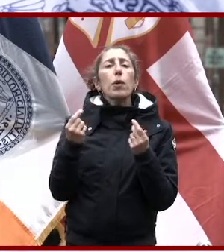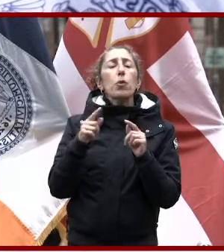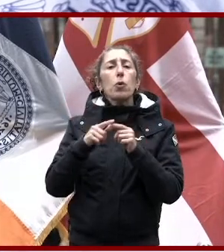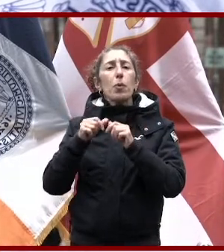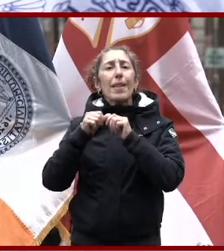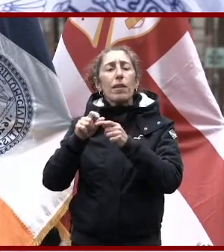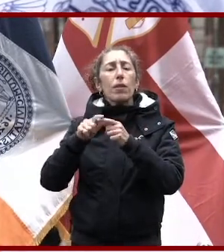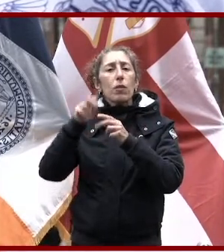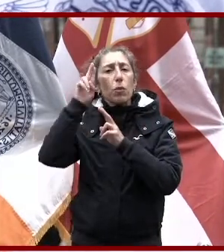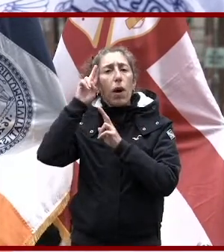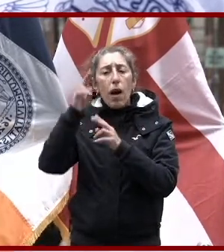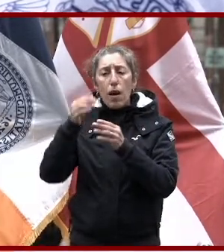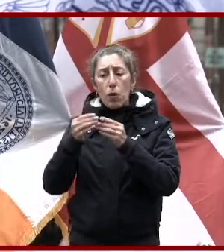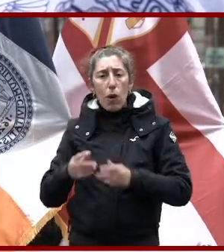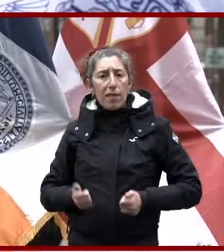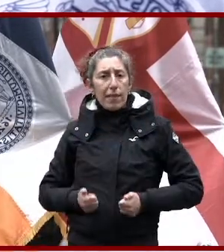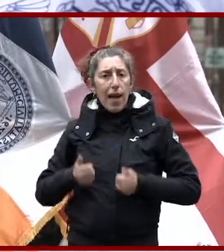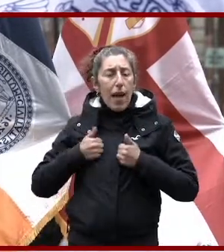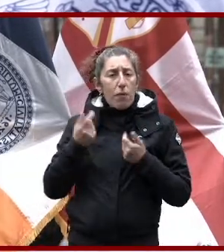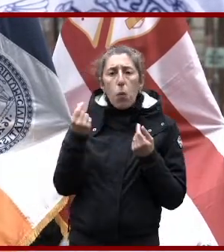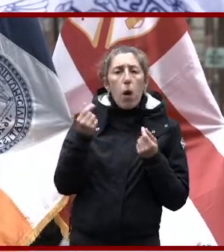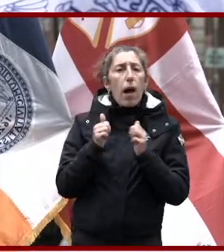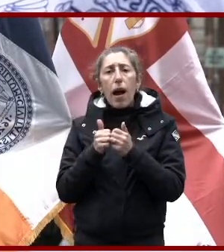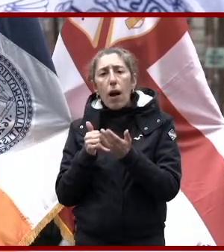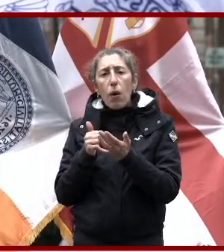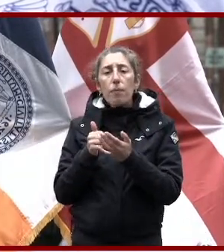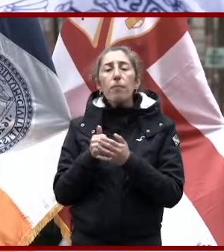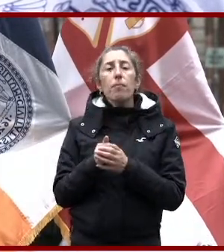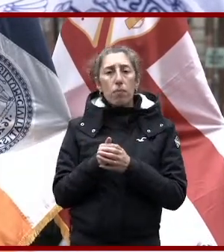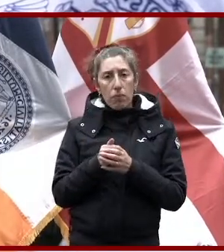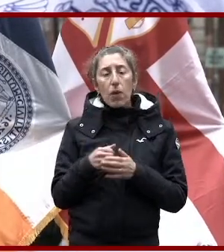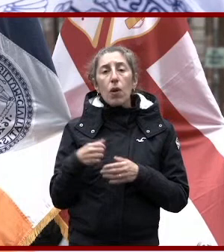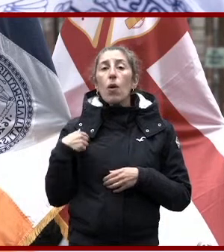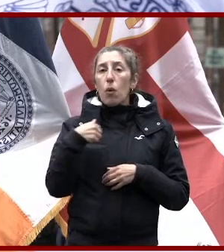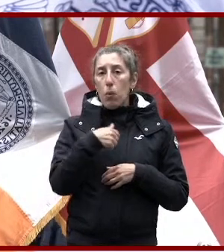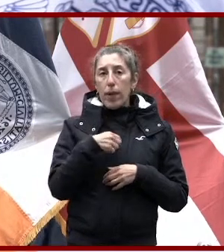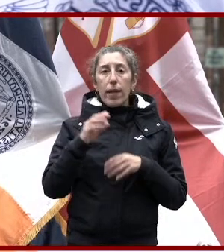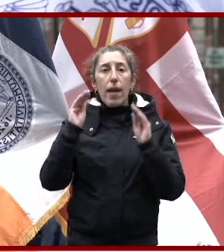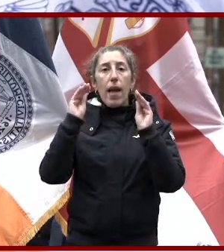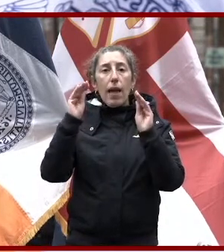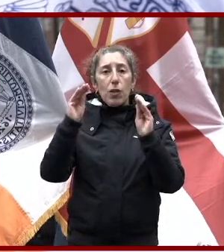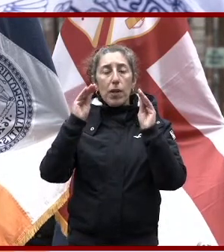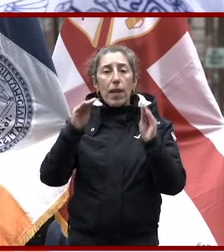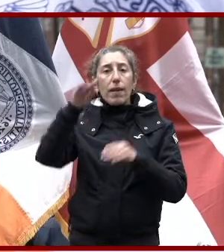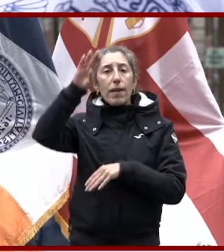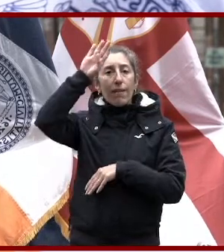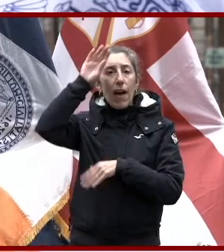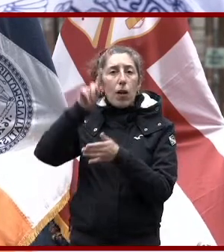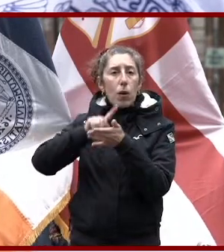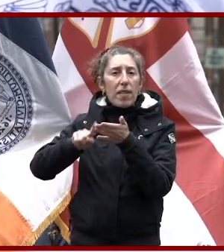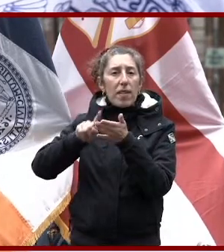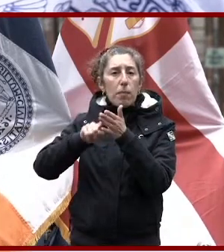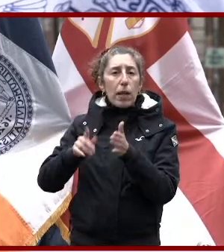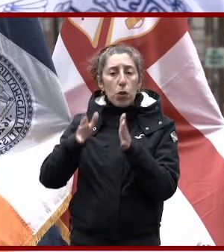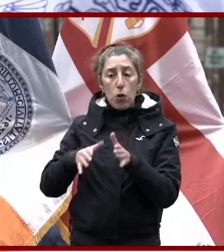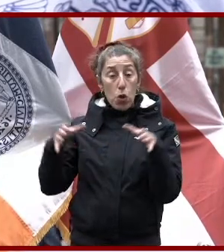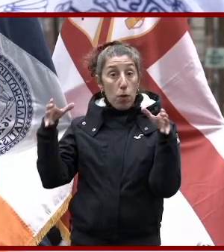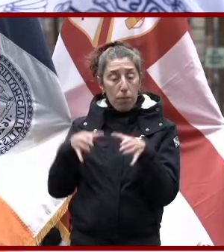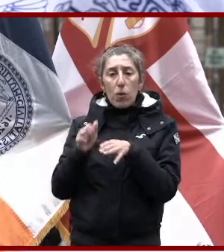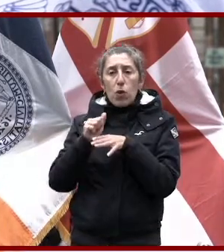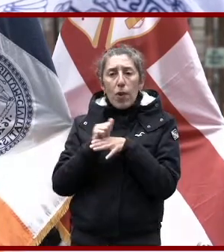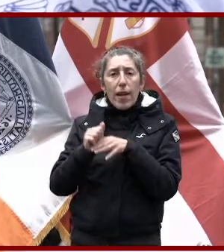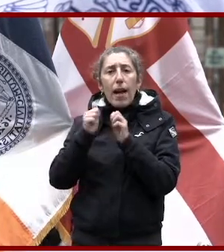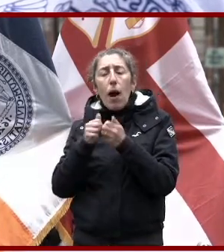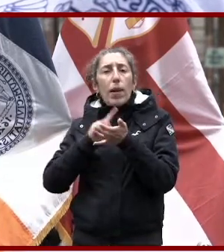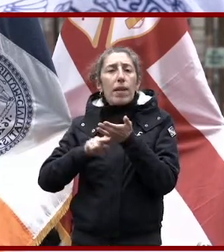Prevention Academy, when we educate our inspectors on the history of this tragic event and numerous others afterwards,